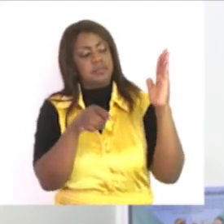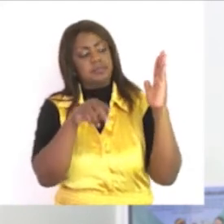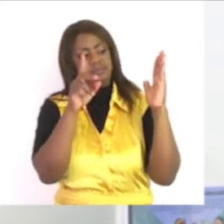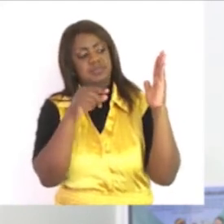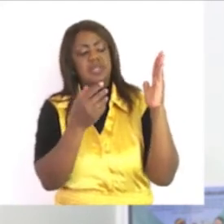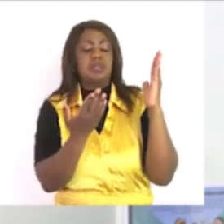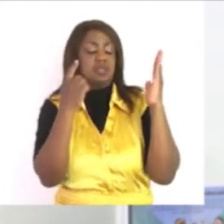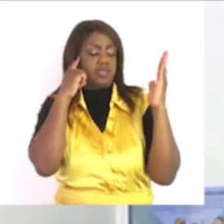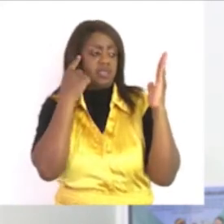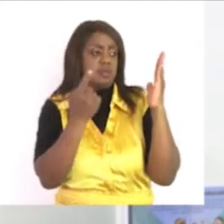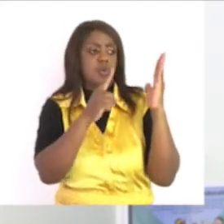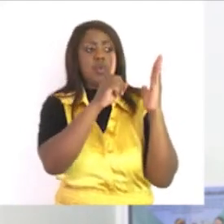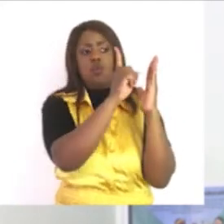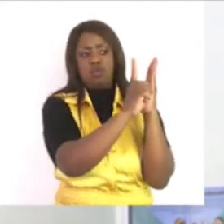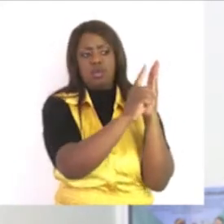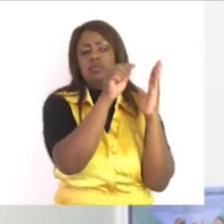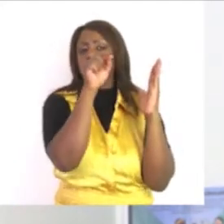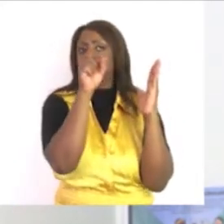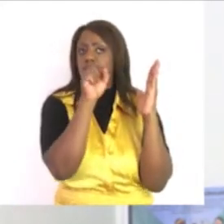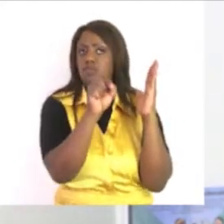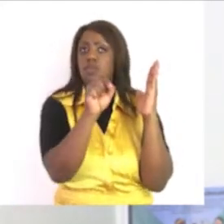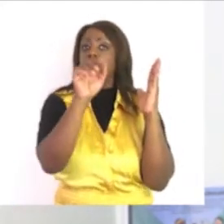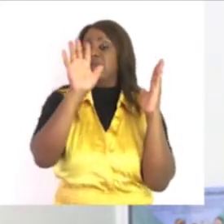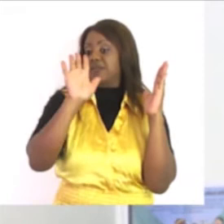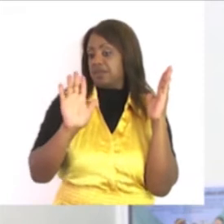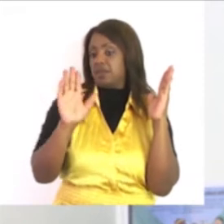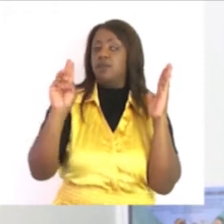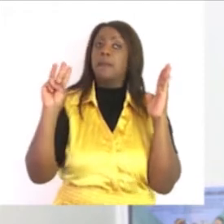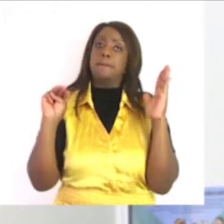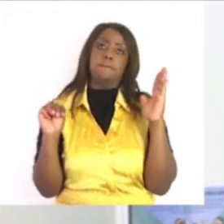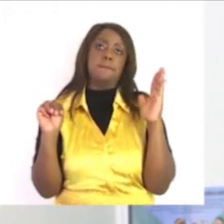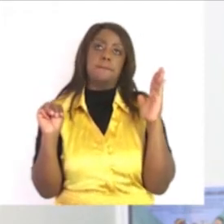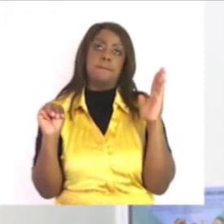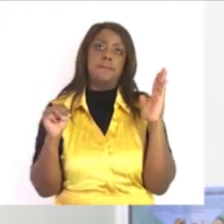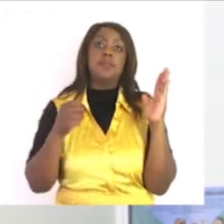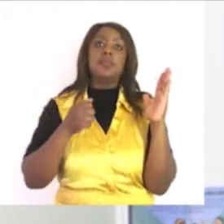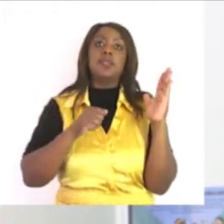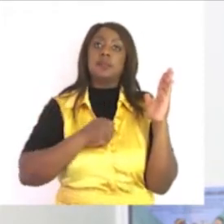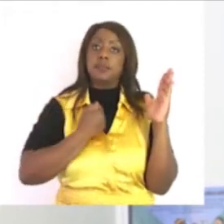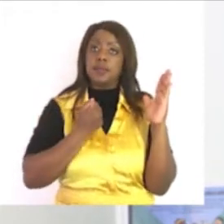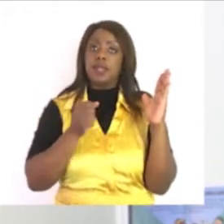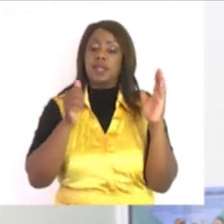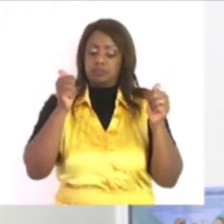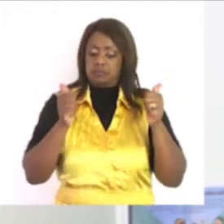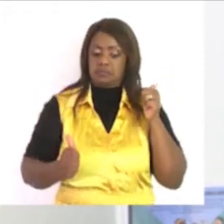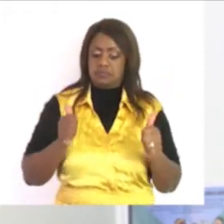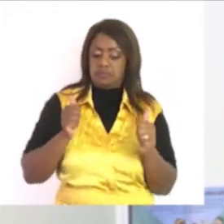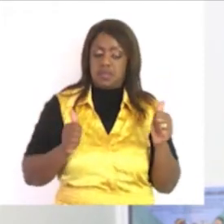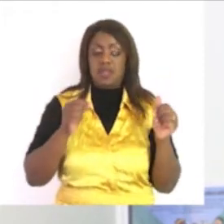it's 1.5 meter, maybe. This would be my estimate. So your height maybe